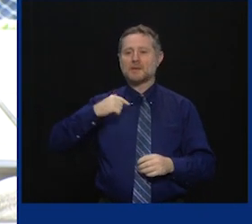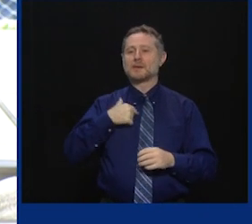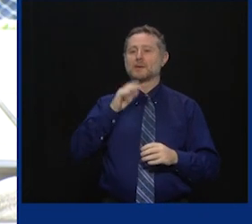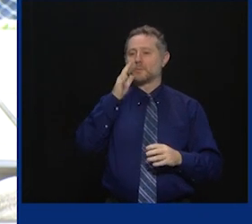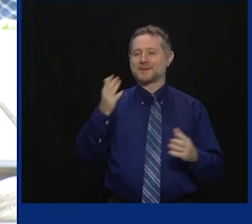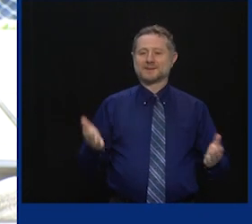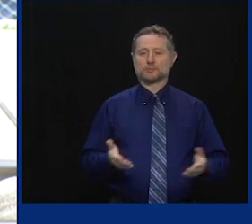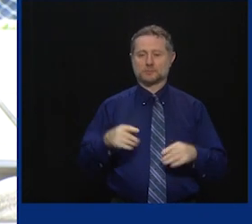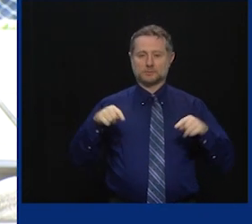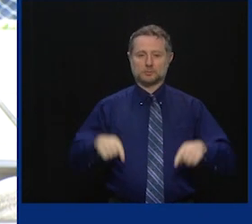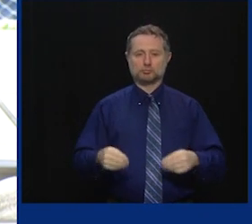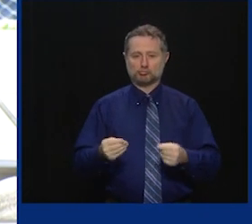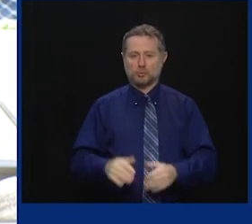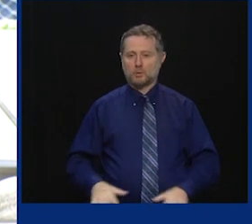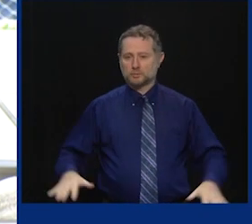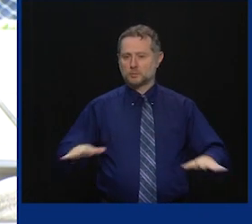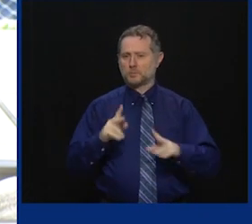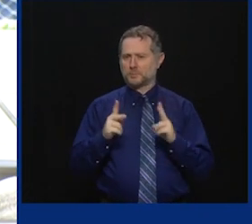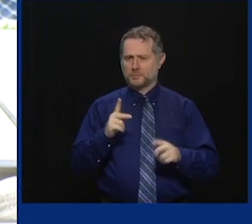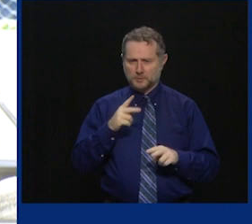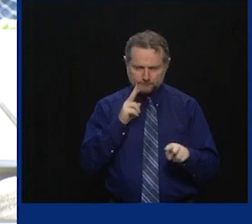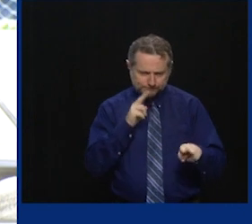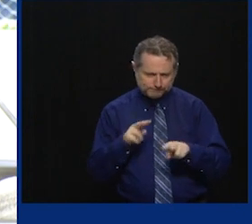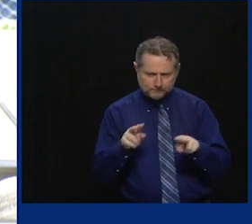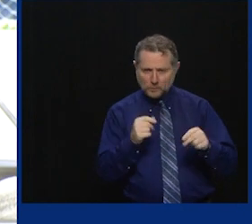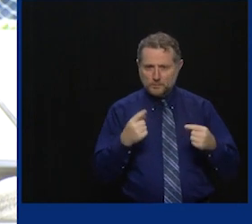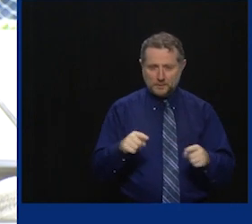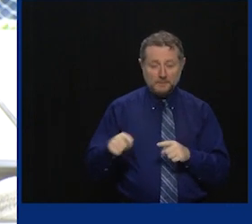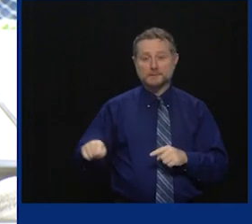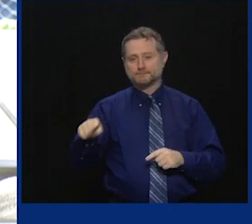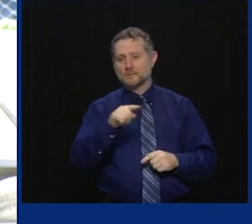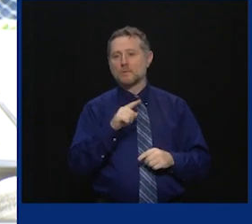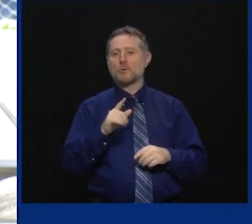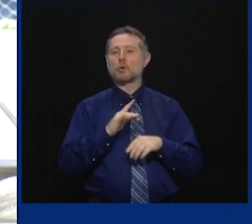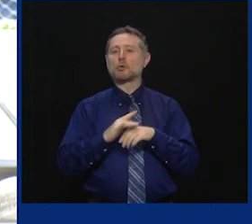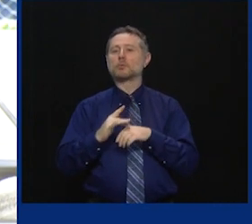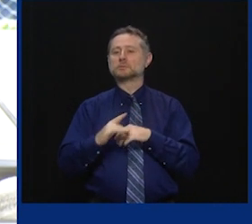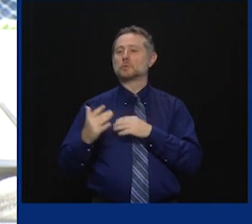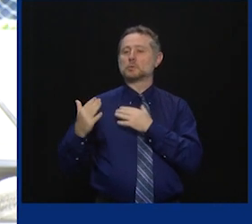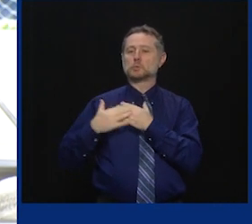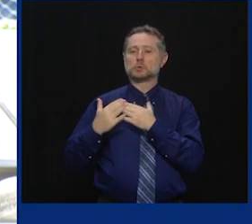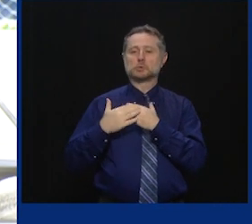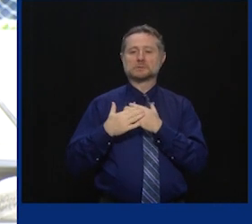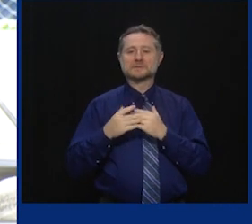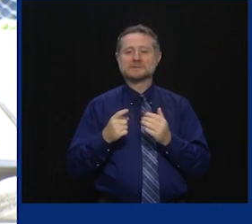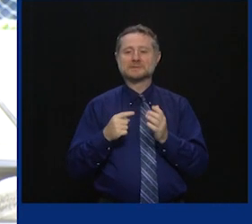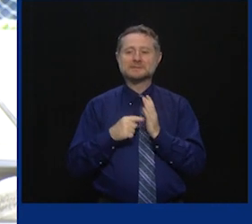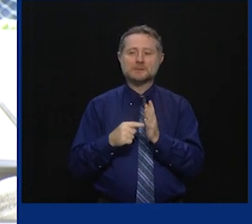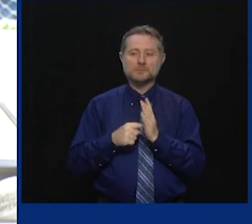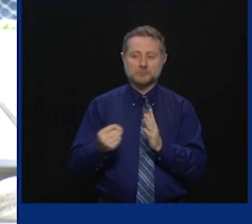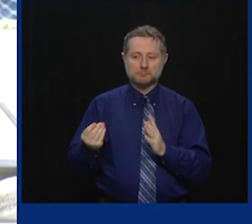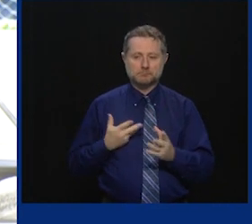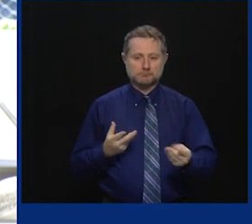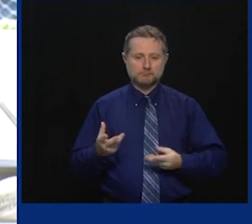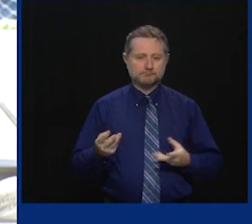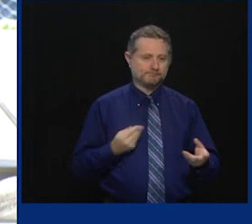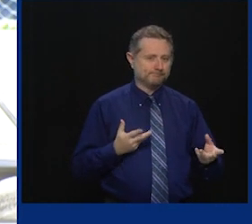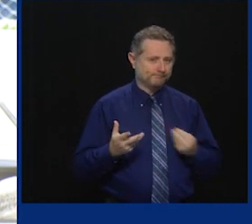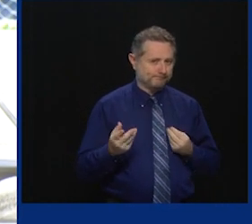they experience what's happening, and they're going to be our early warning system. Now I want to talk to you about something that's been front and